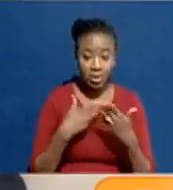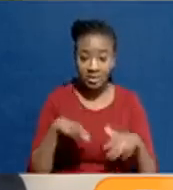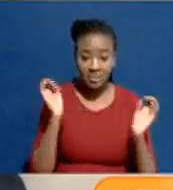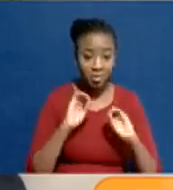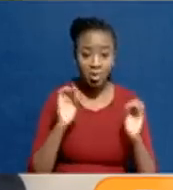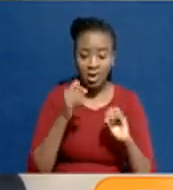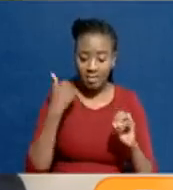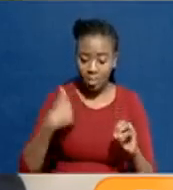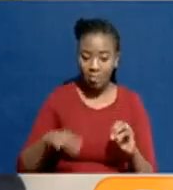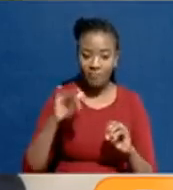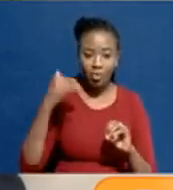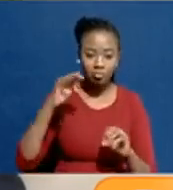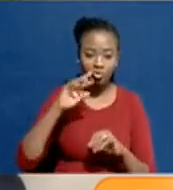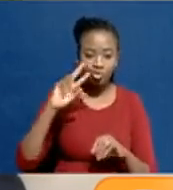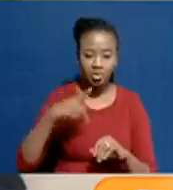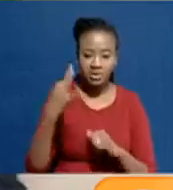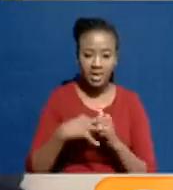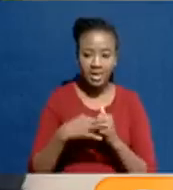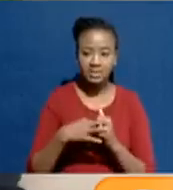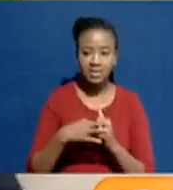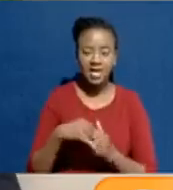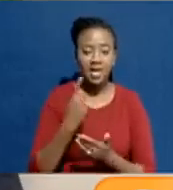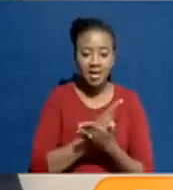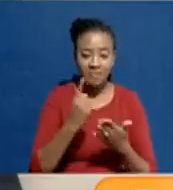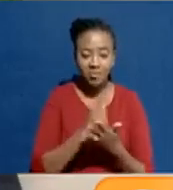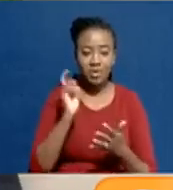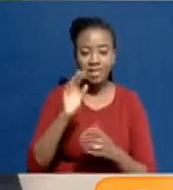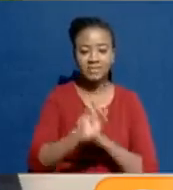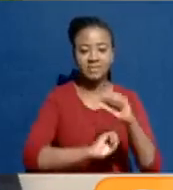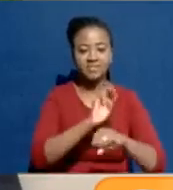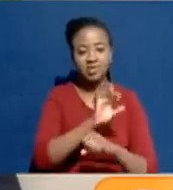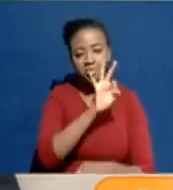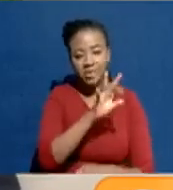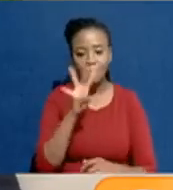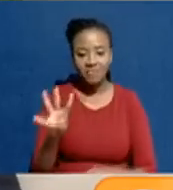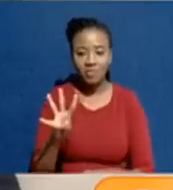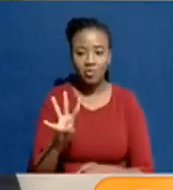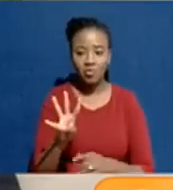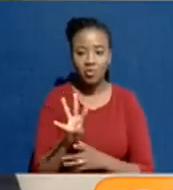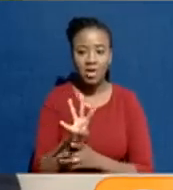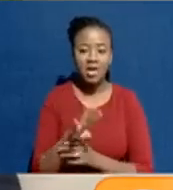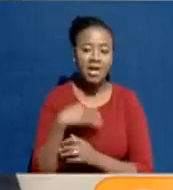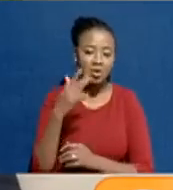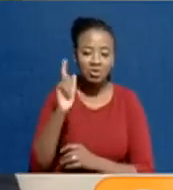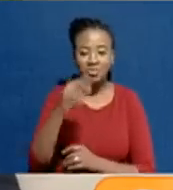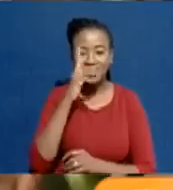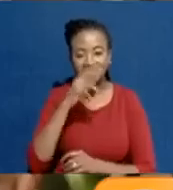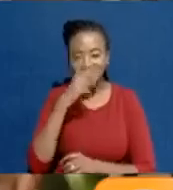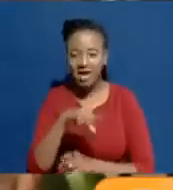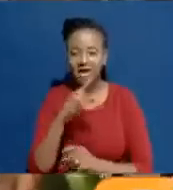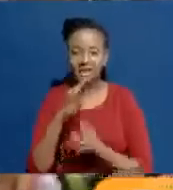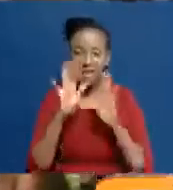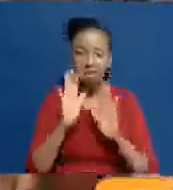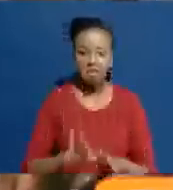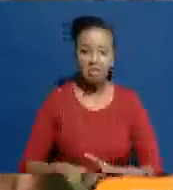Since 2008, I do like 3 to 4 videos every week, and there's the pressure of being funny, being relevant.